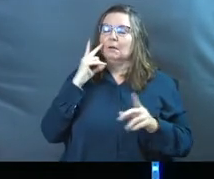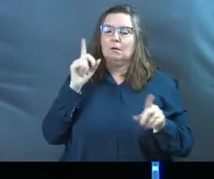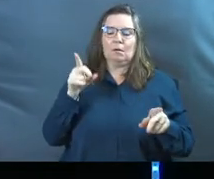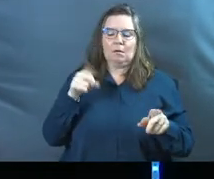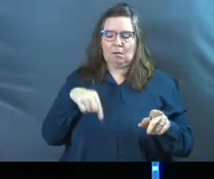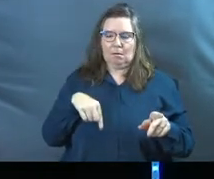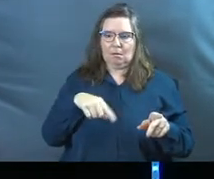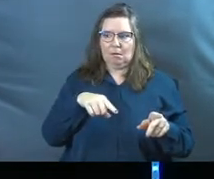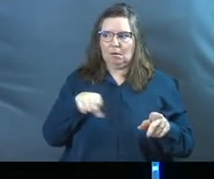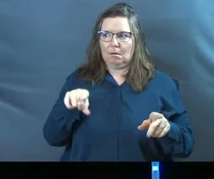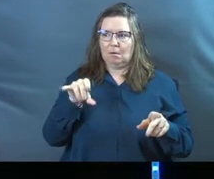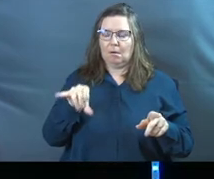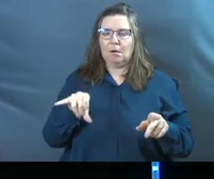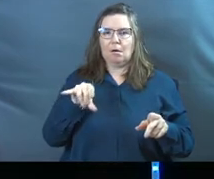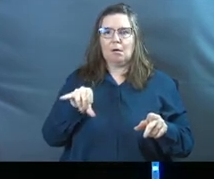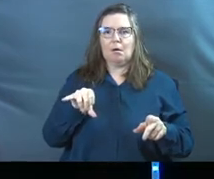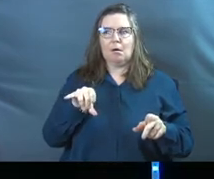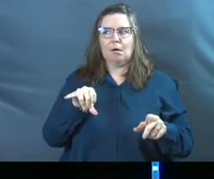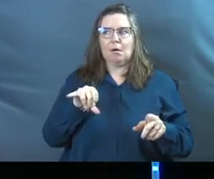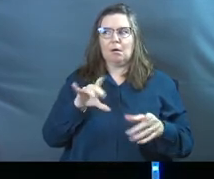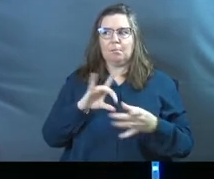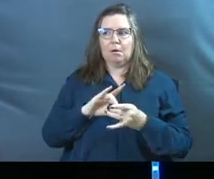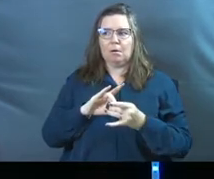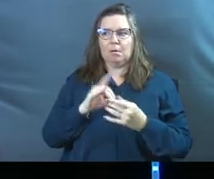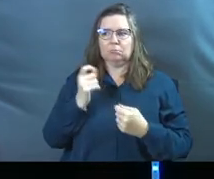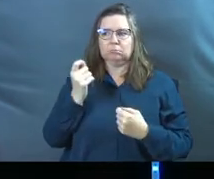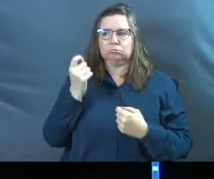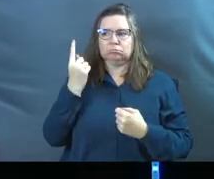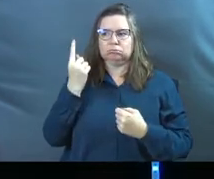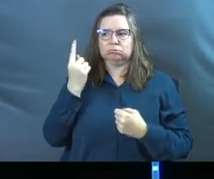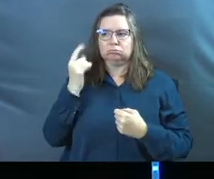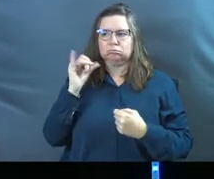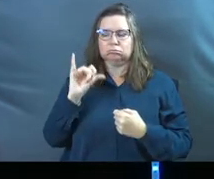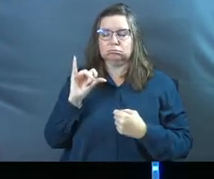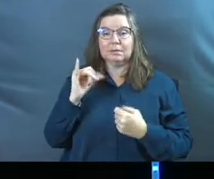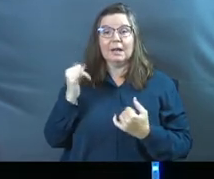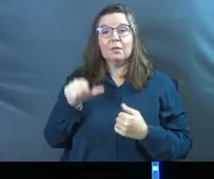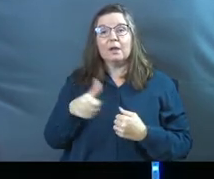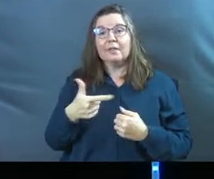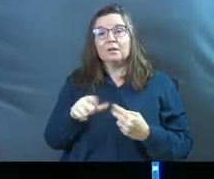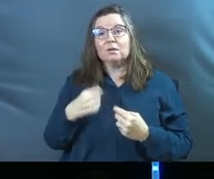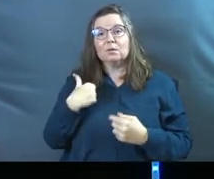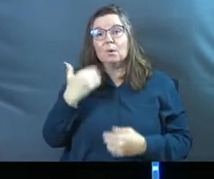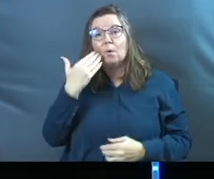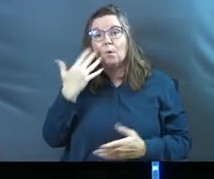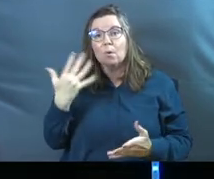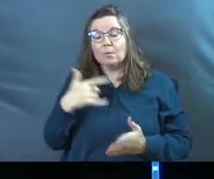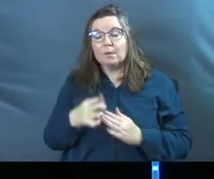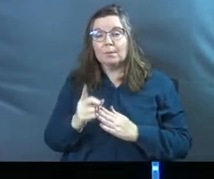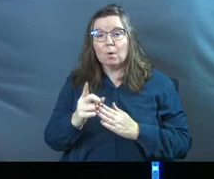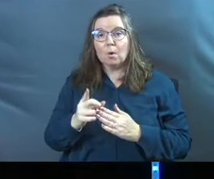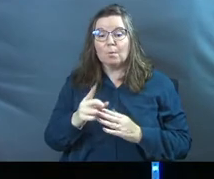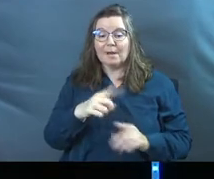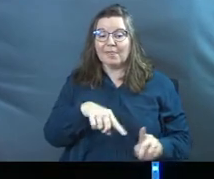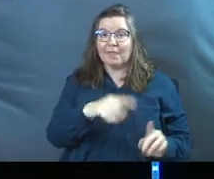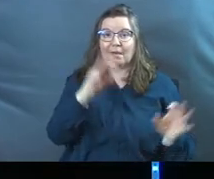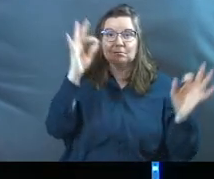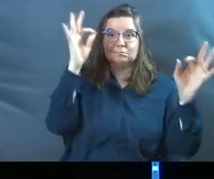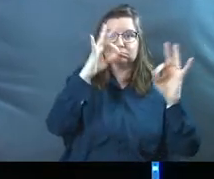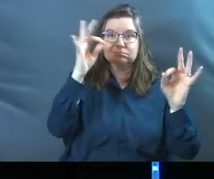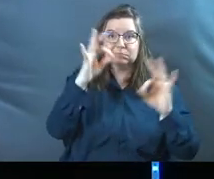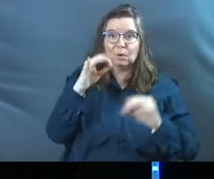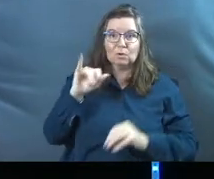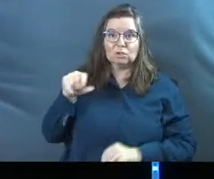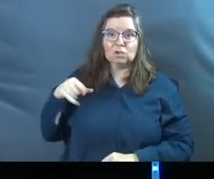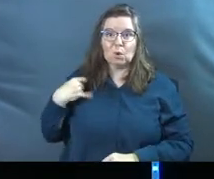that God knew this moment was going to happen all along. All this is rushing into Joseph's mind. Now, the other thing that you need to know about this moment is they don't know it's